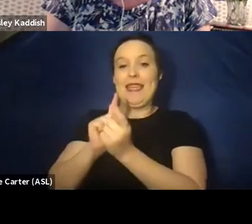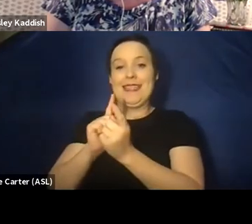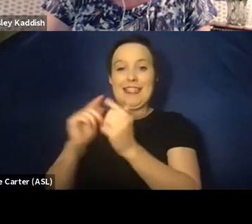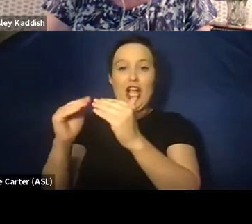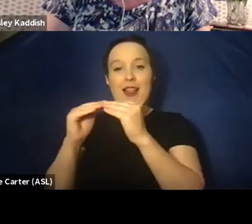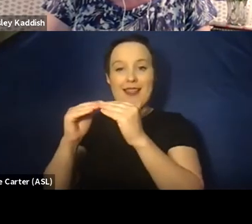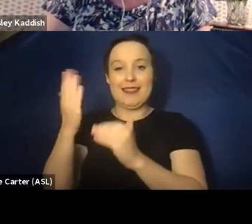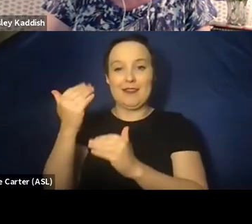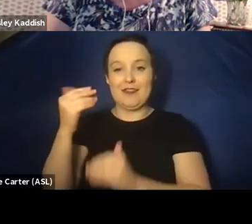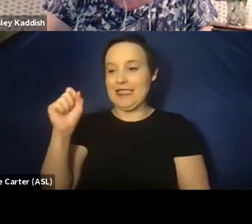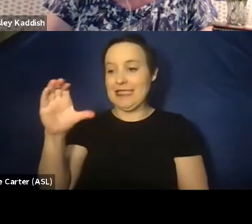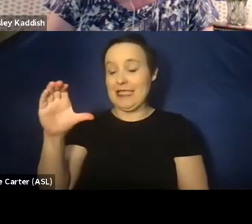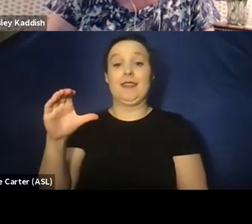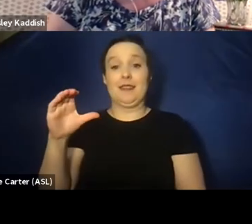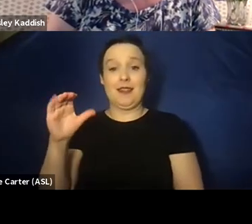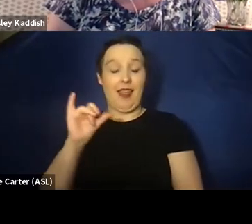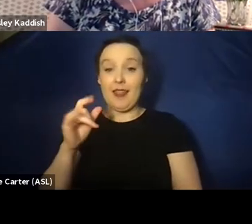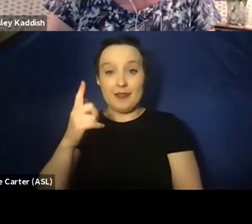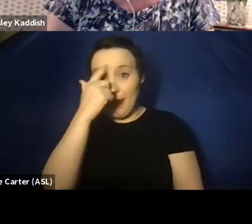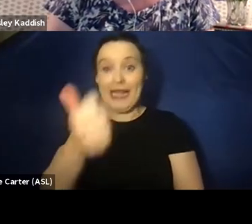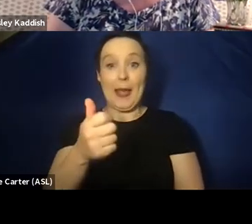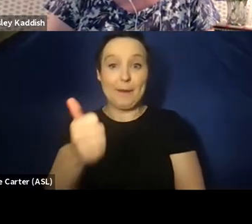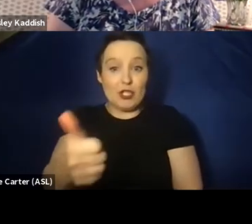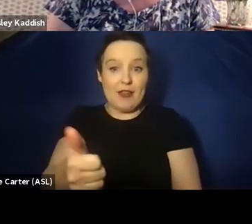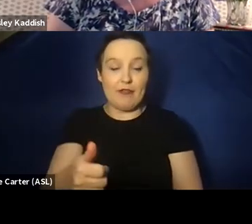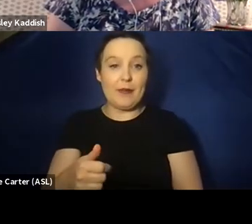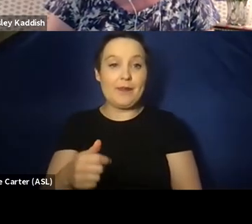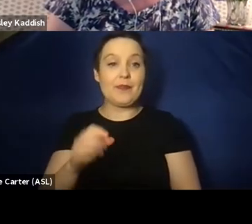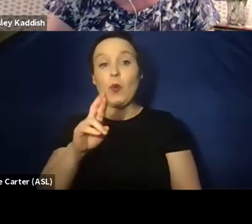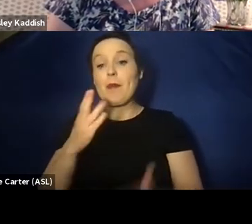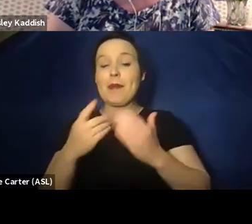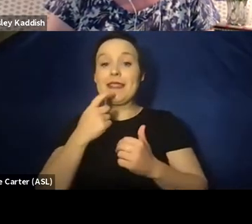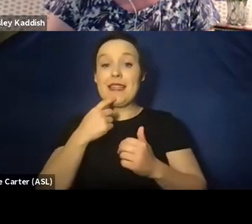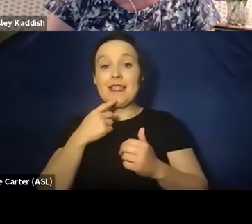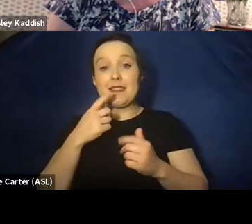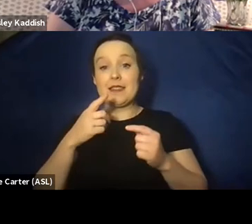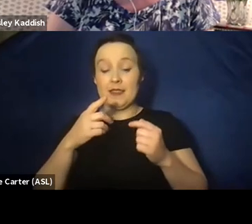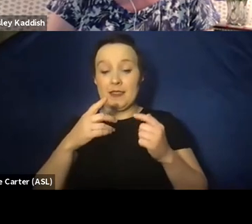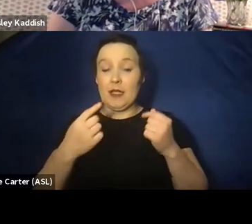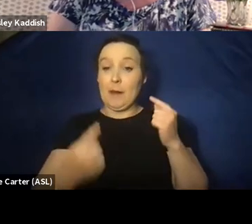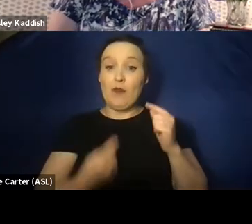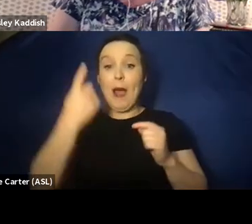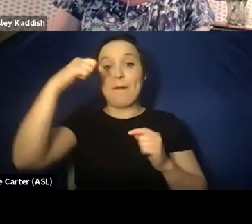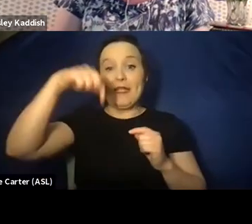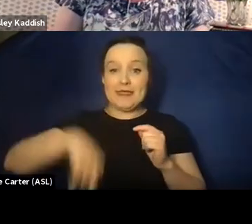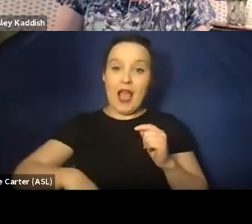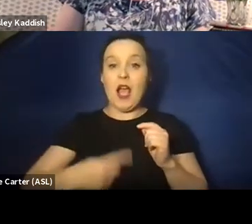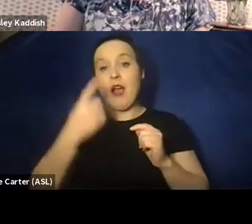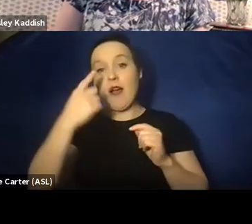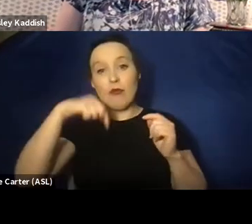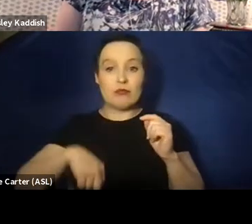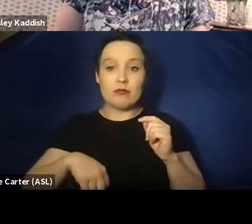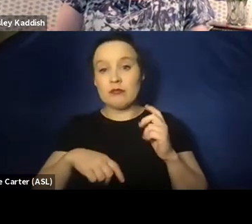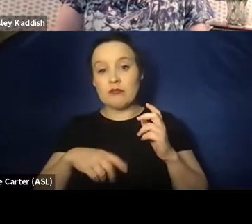that. You might be given graphic notation that says, simply move up and down the instrument at will between these two pitches for this duration of